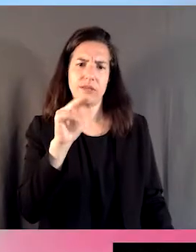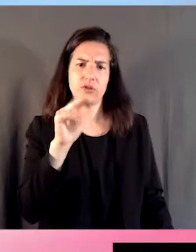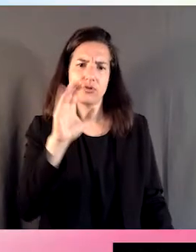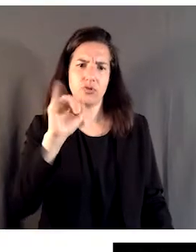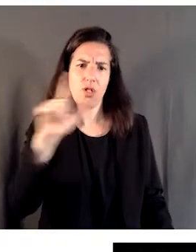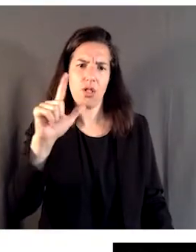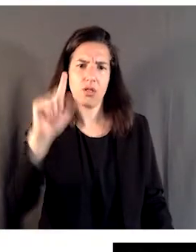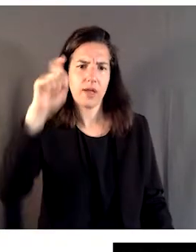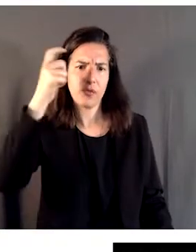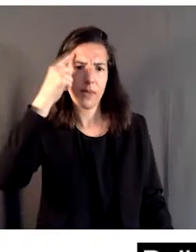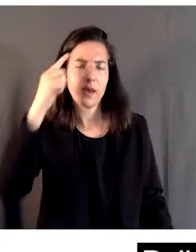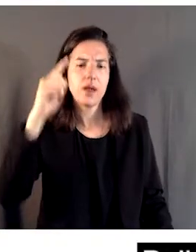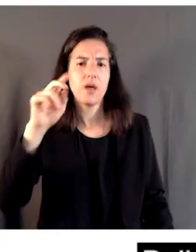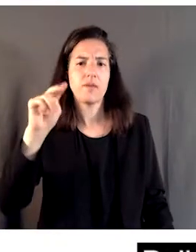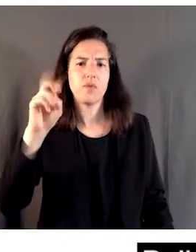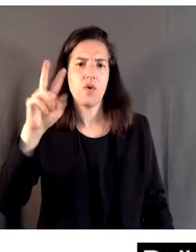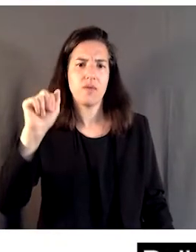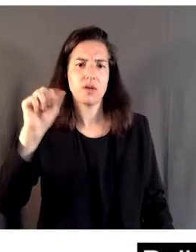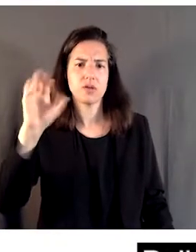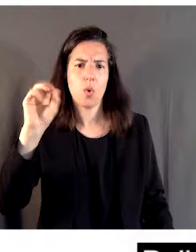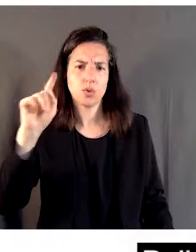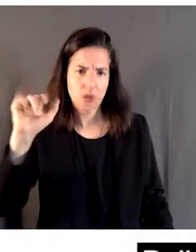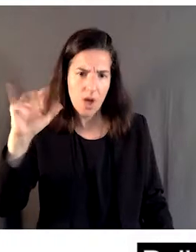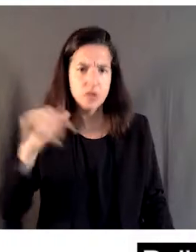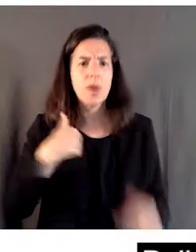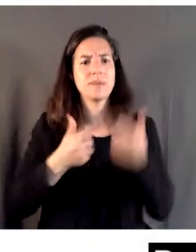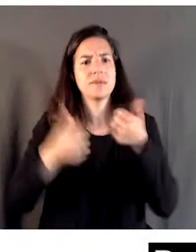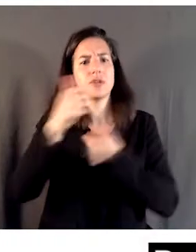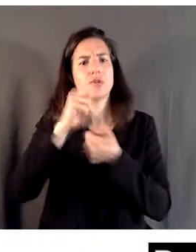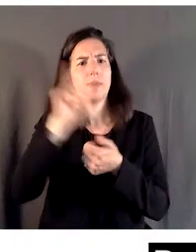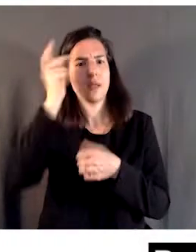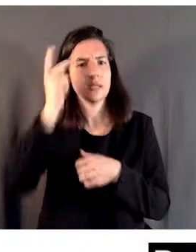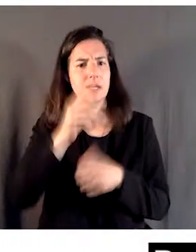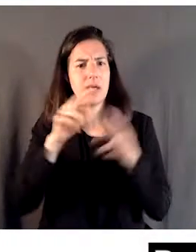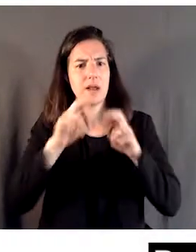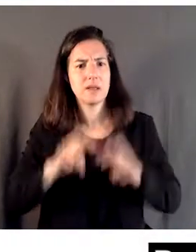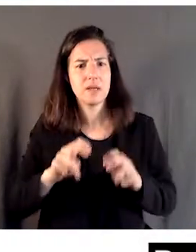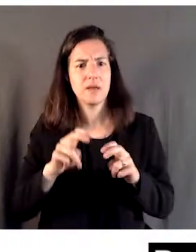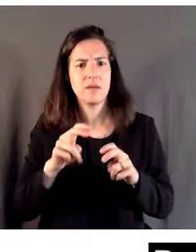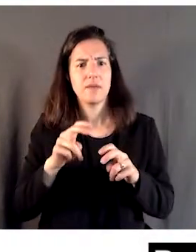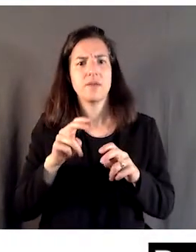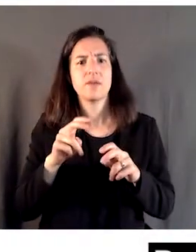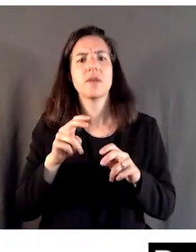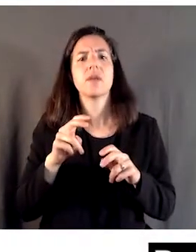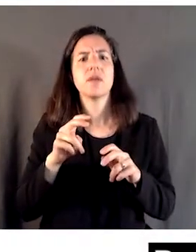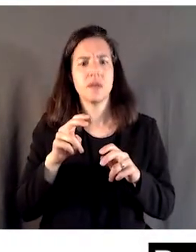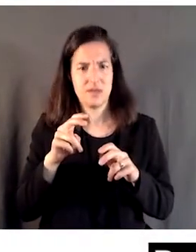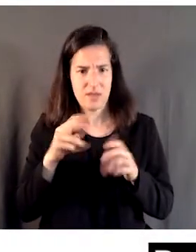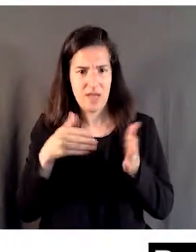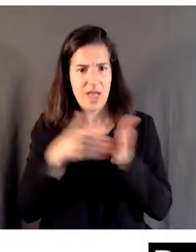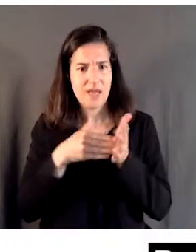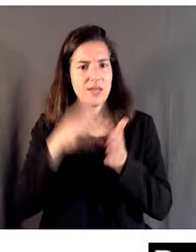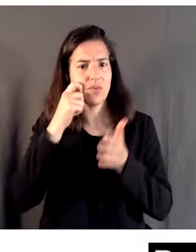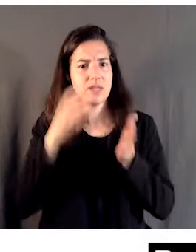Scotia. And so I'm the senior policy analyst for the Office of Equity and Anti-Racism Initiatives. And